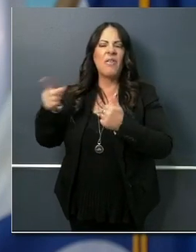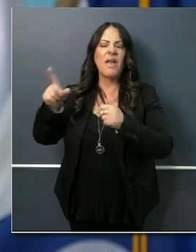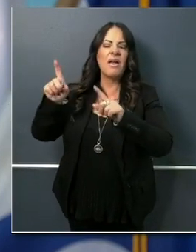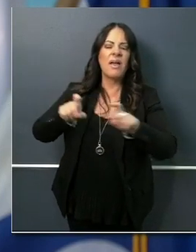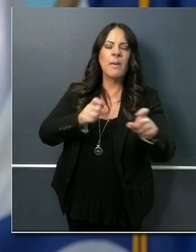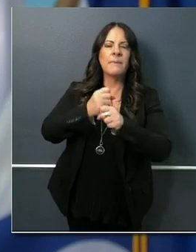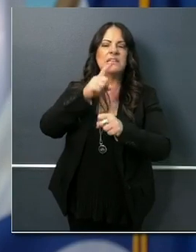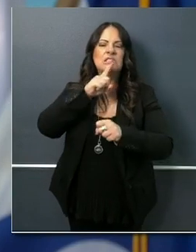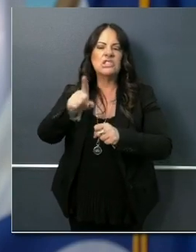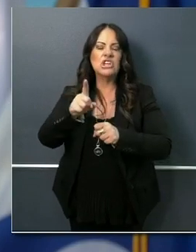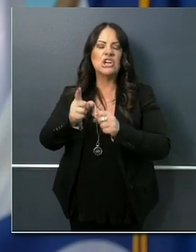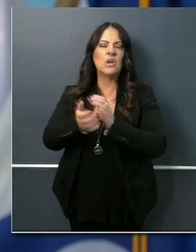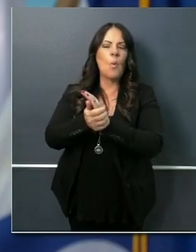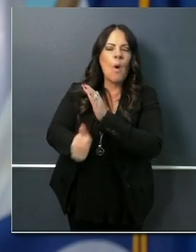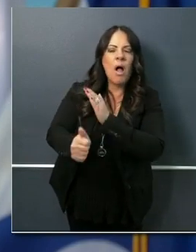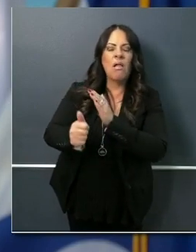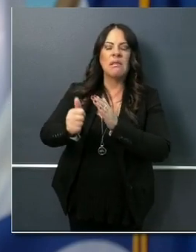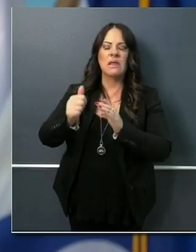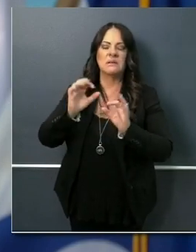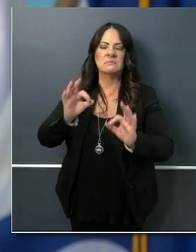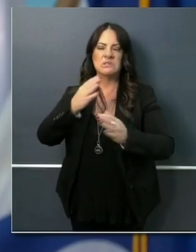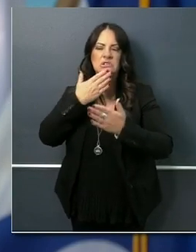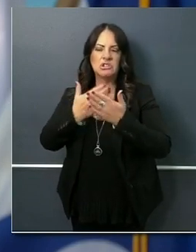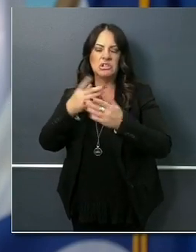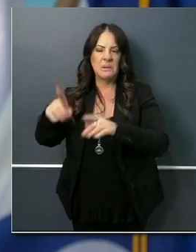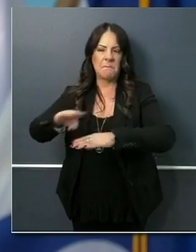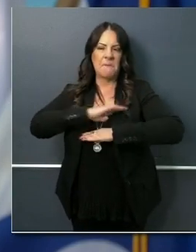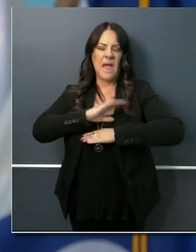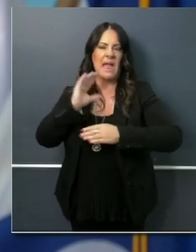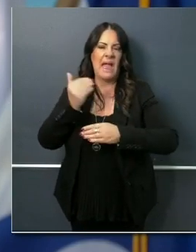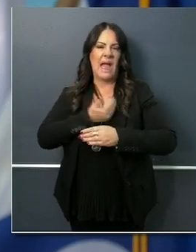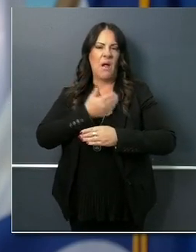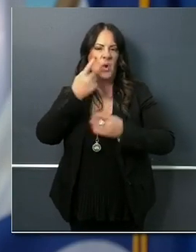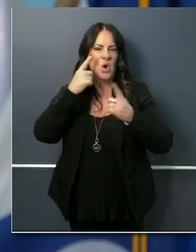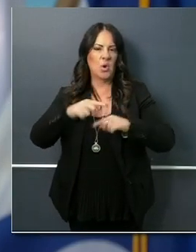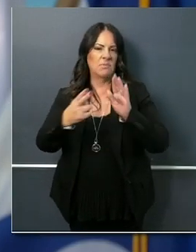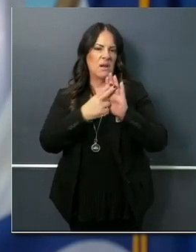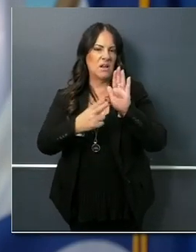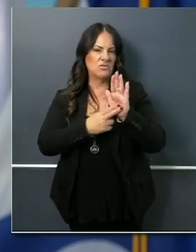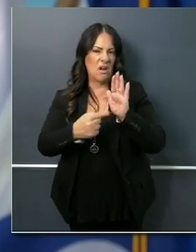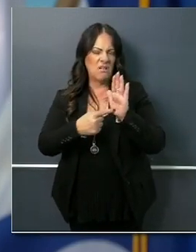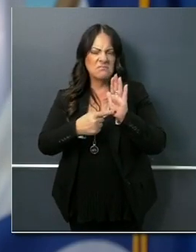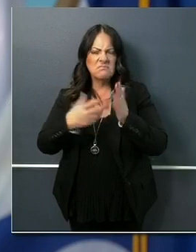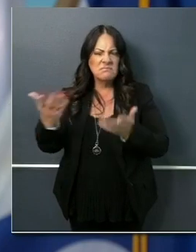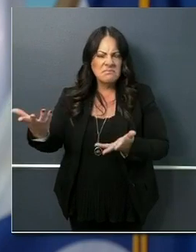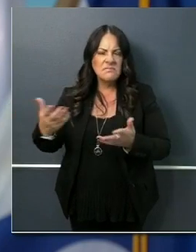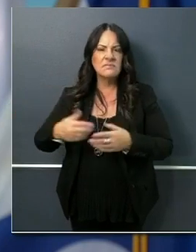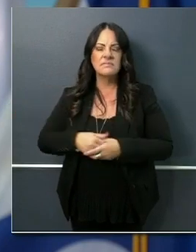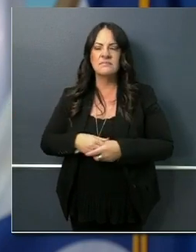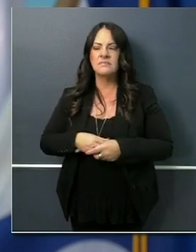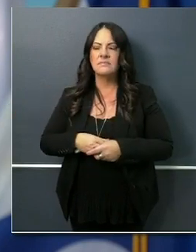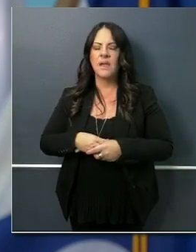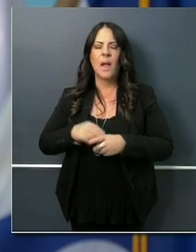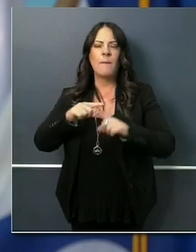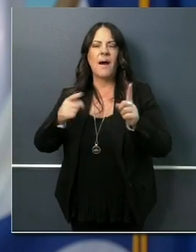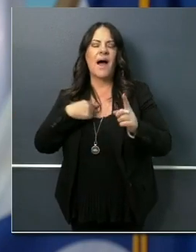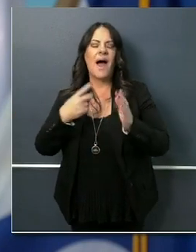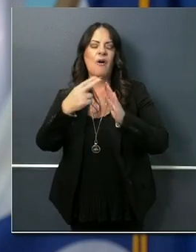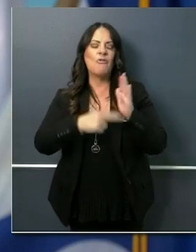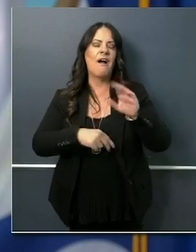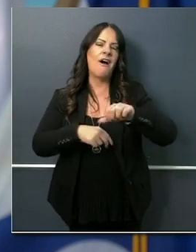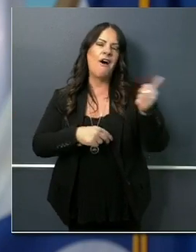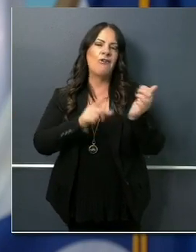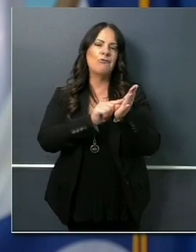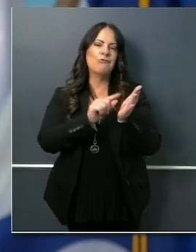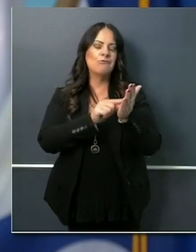our contract related to this new procurement of masks. But Vice News did an article over the weekend